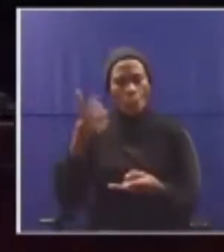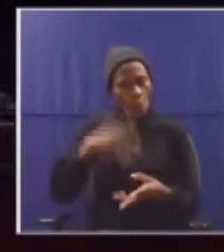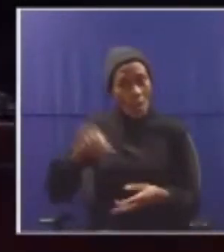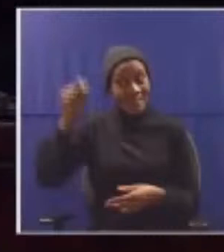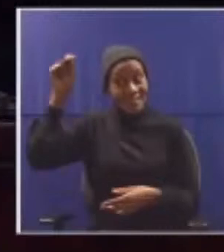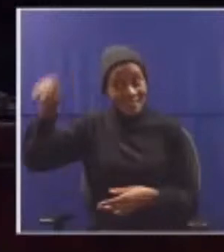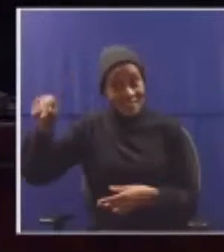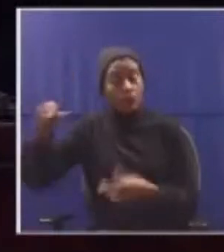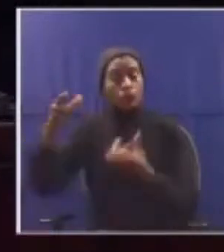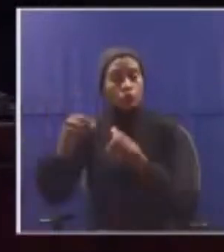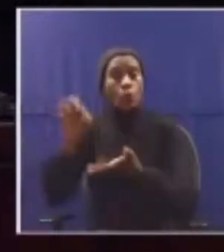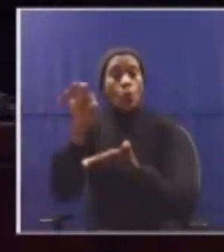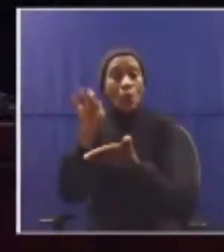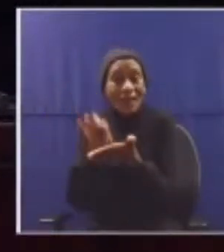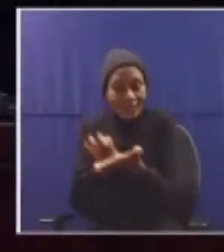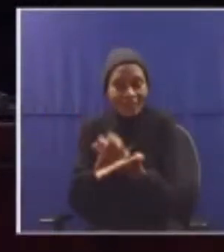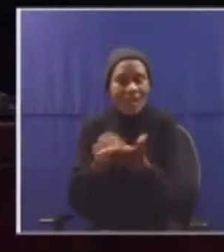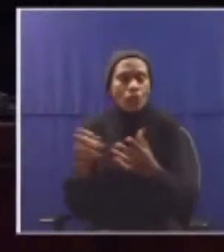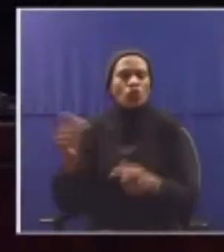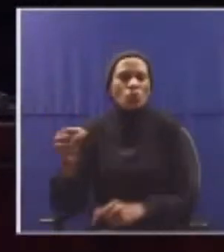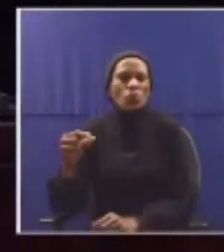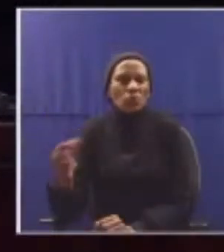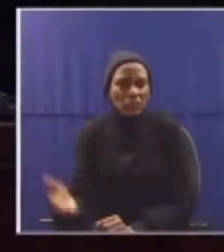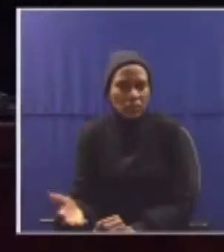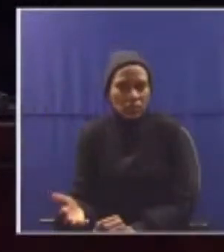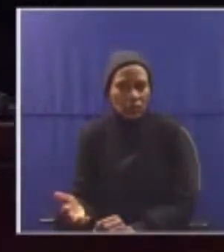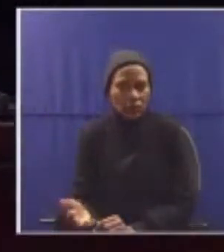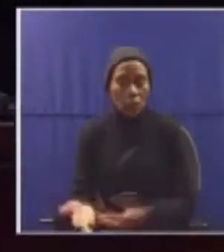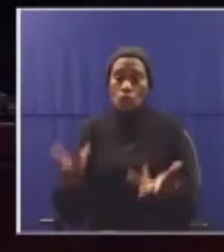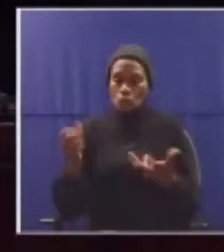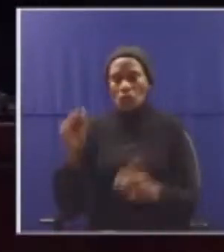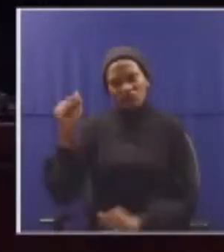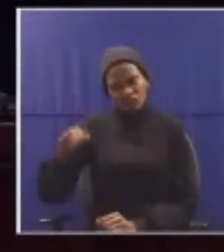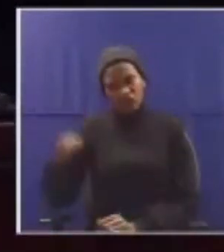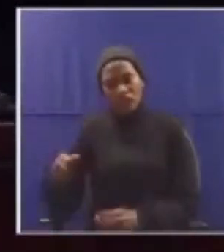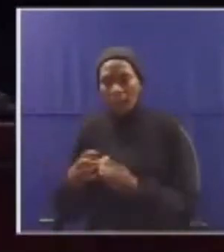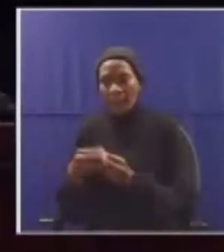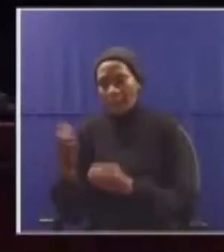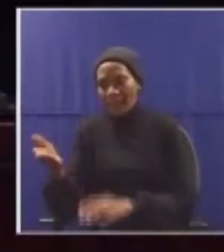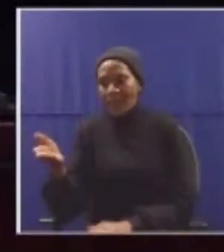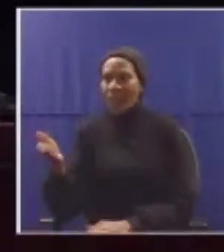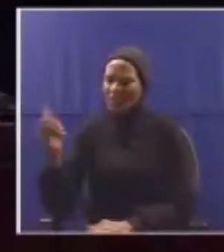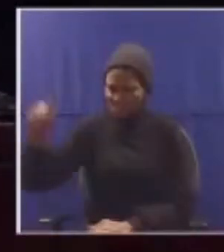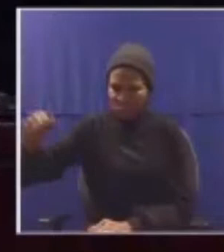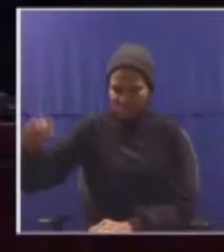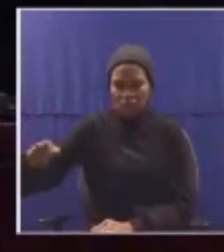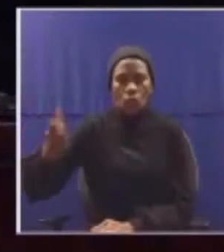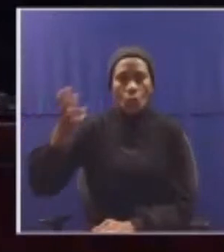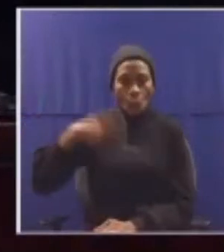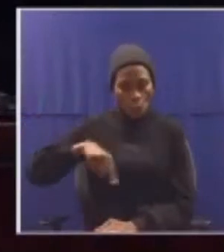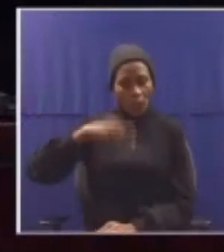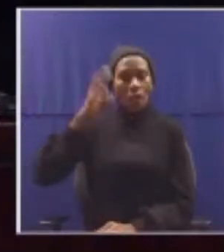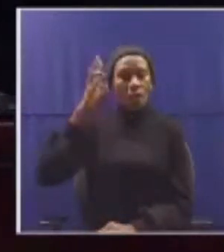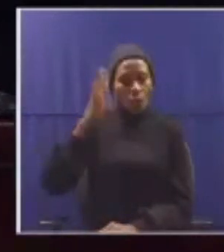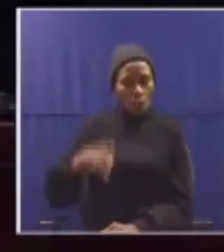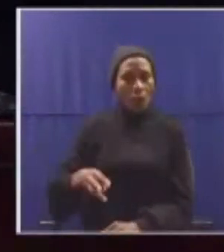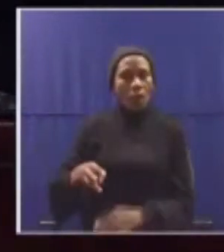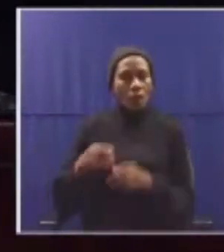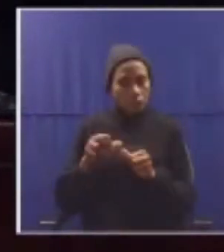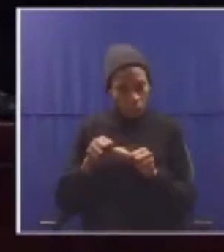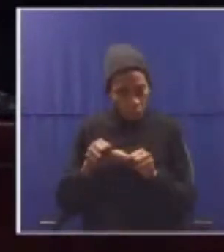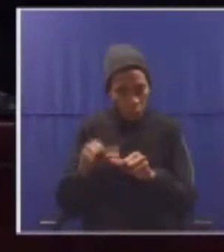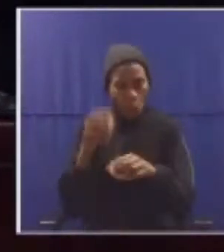elections sooner rather than later. So yes, honorable member, we will sustain our leadership in the